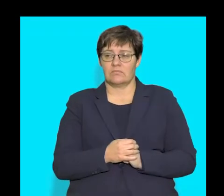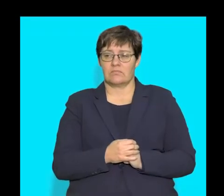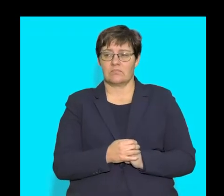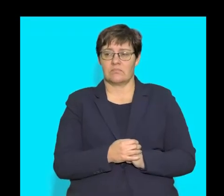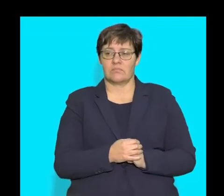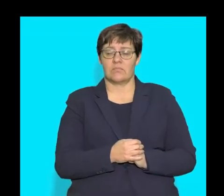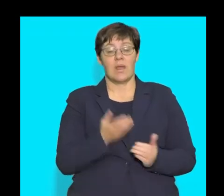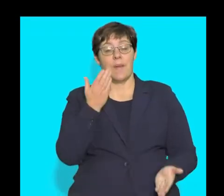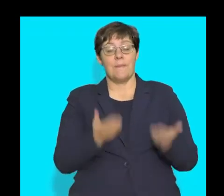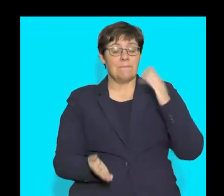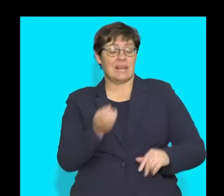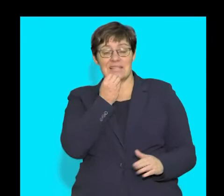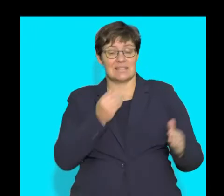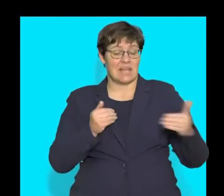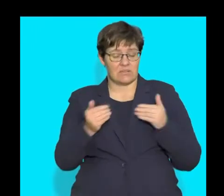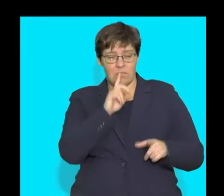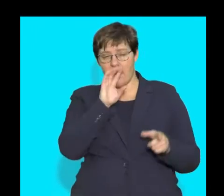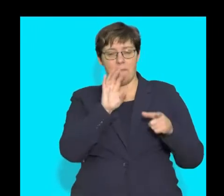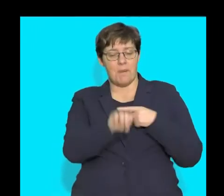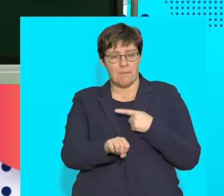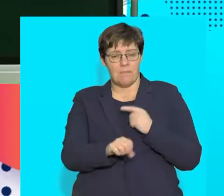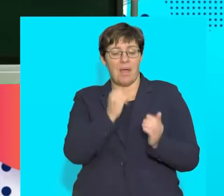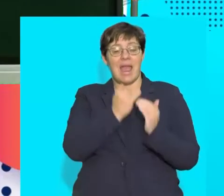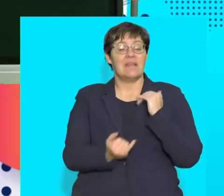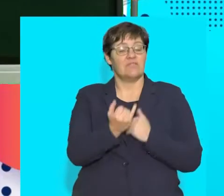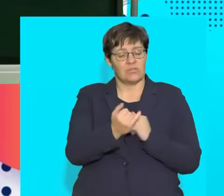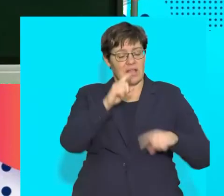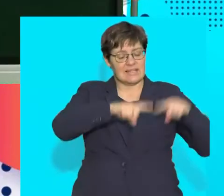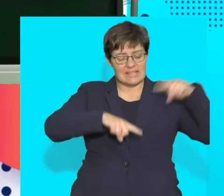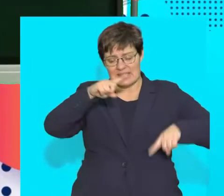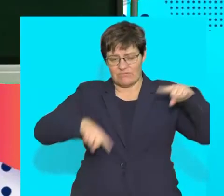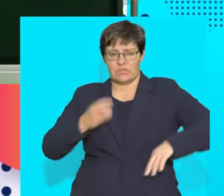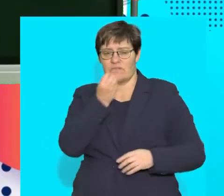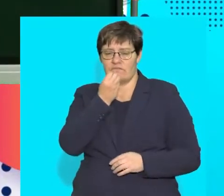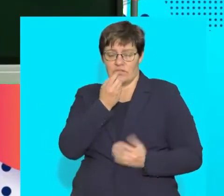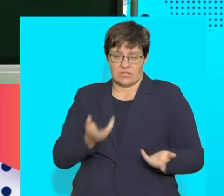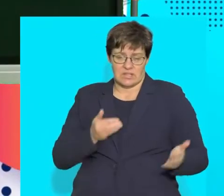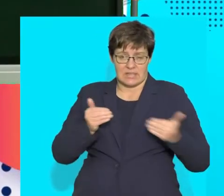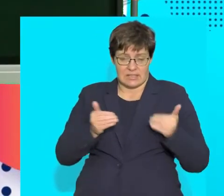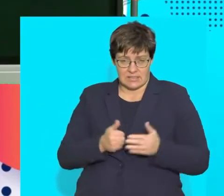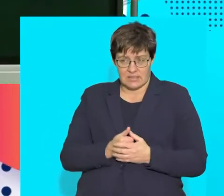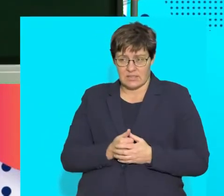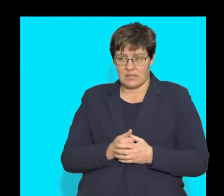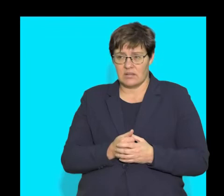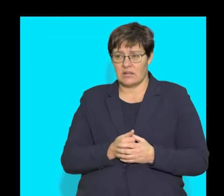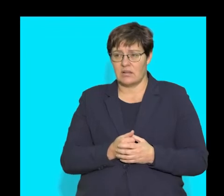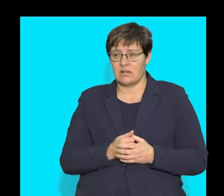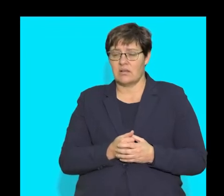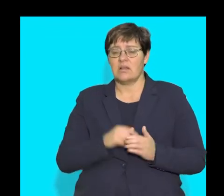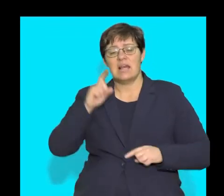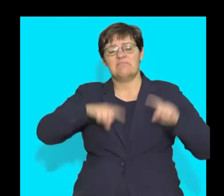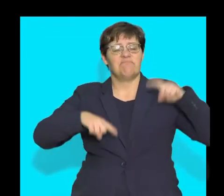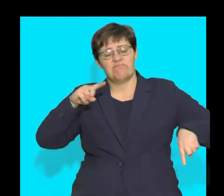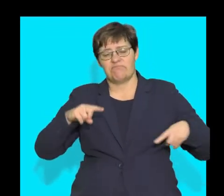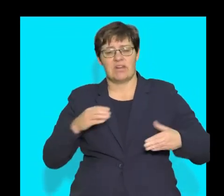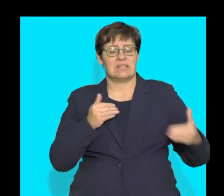As we talk about balanced diets, we need to recognize that individuals have different diets. What do I mean by that? There are a number of different